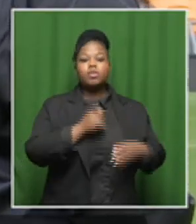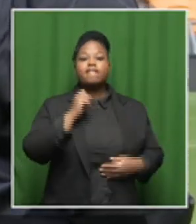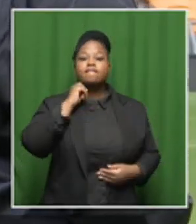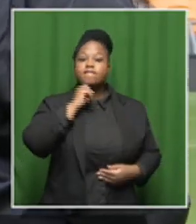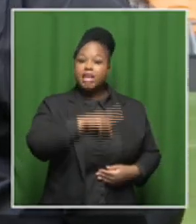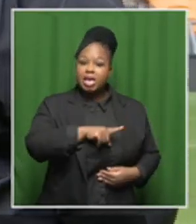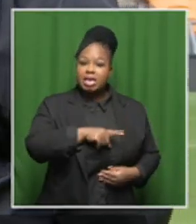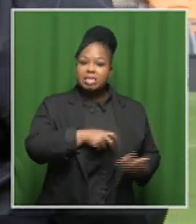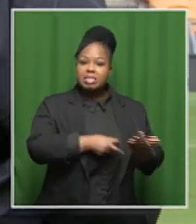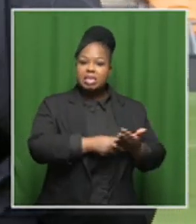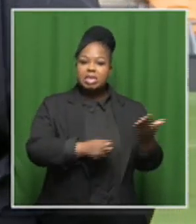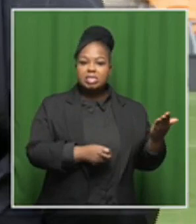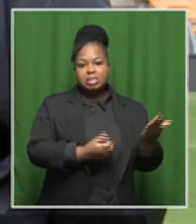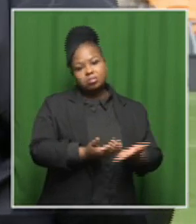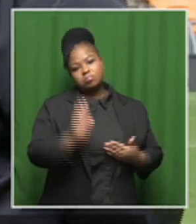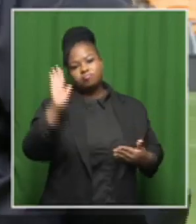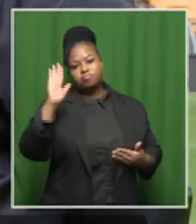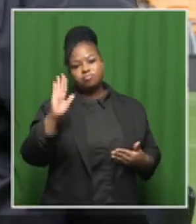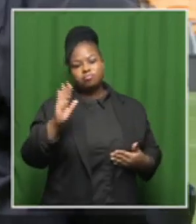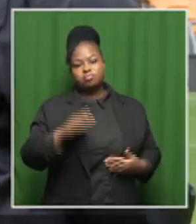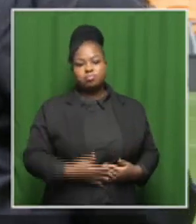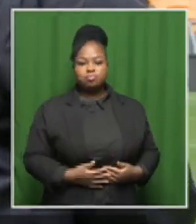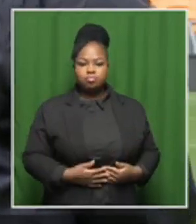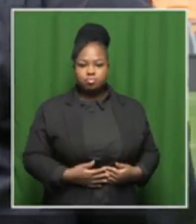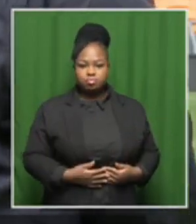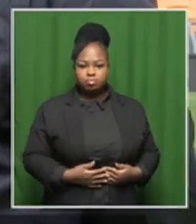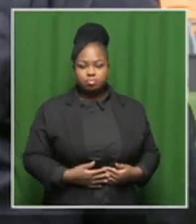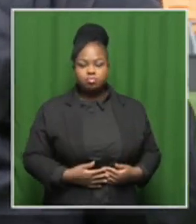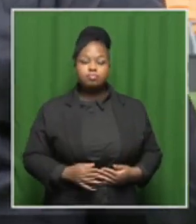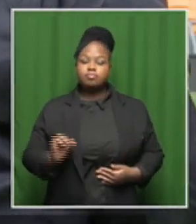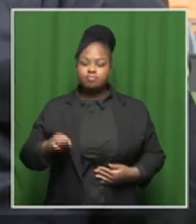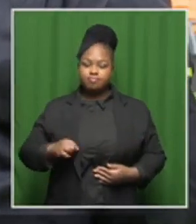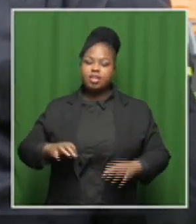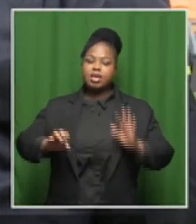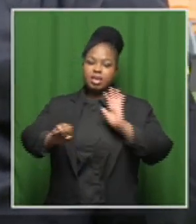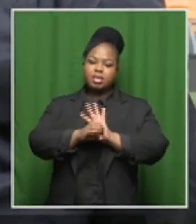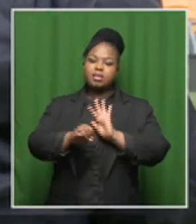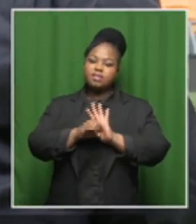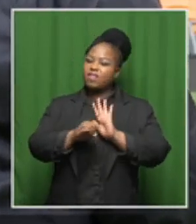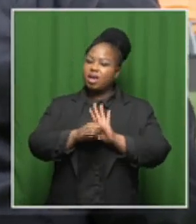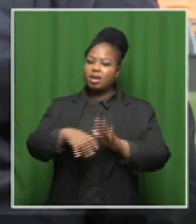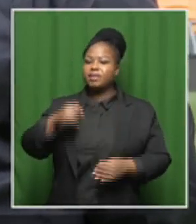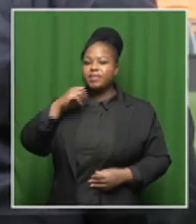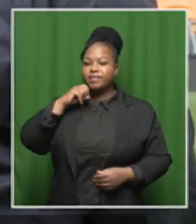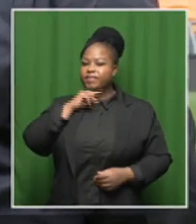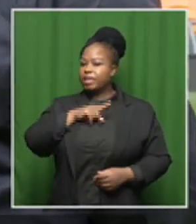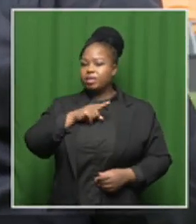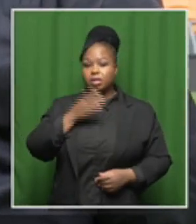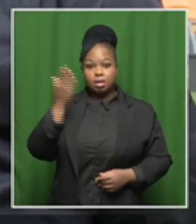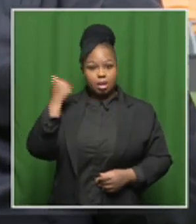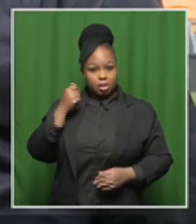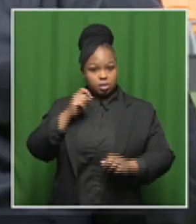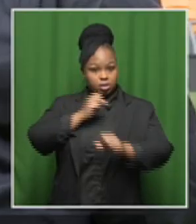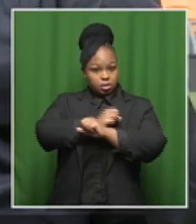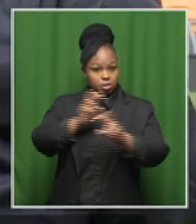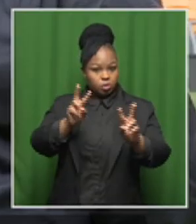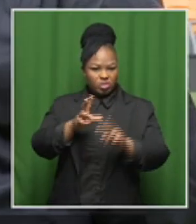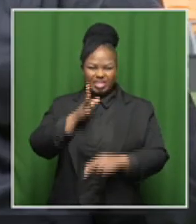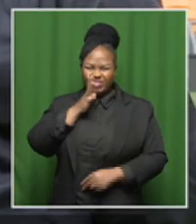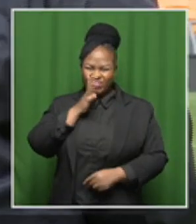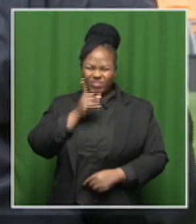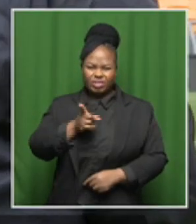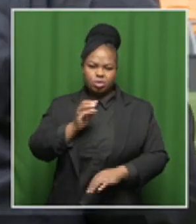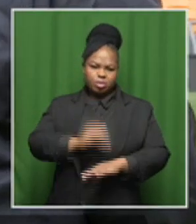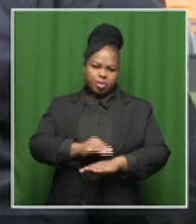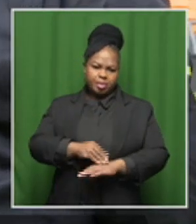out very quickly and fans can make their way into the stadium. Yes, I think all of us never want to experience the last derby with the overcrowding and the issues we